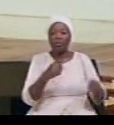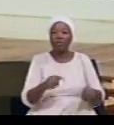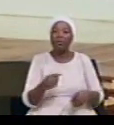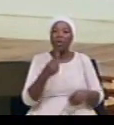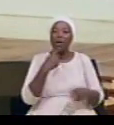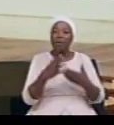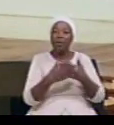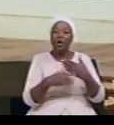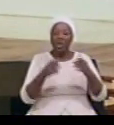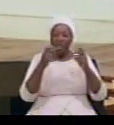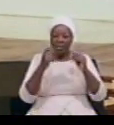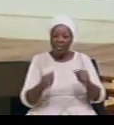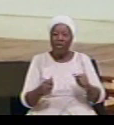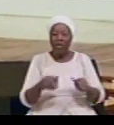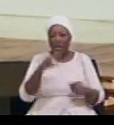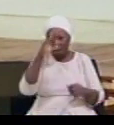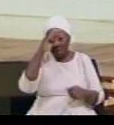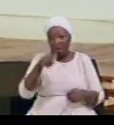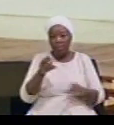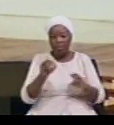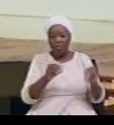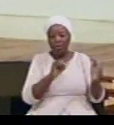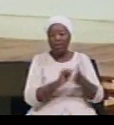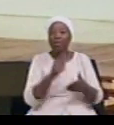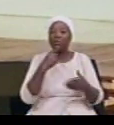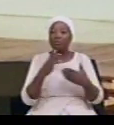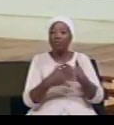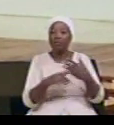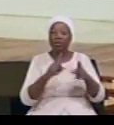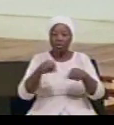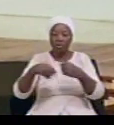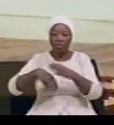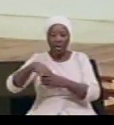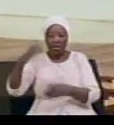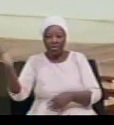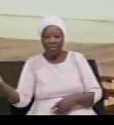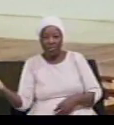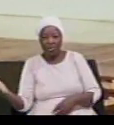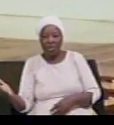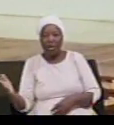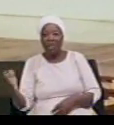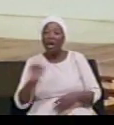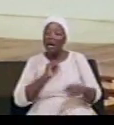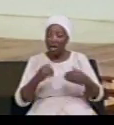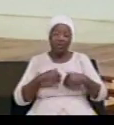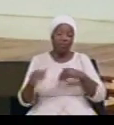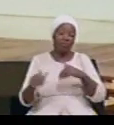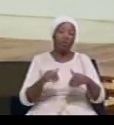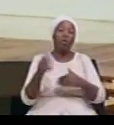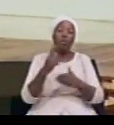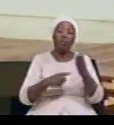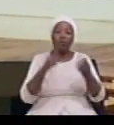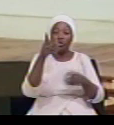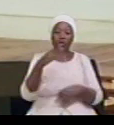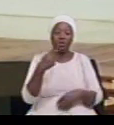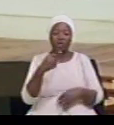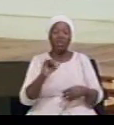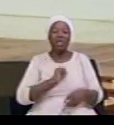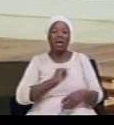immediately applying the blood, he goes out. I have done what God says I should